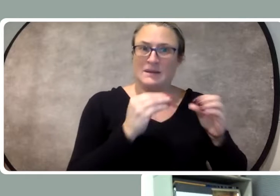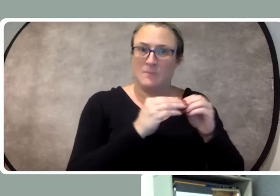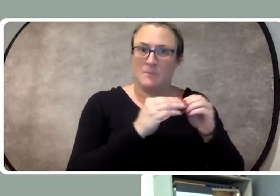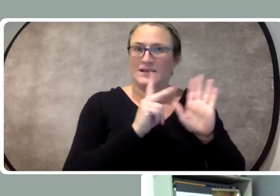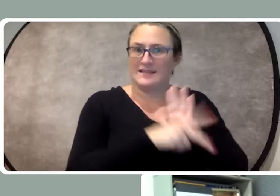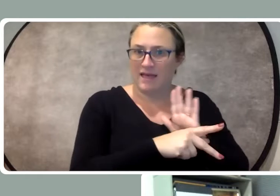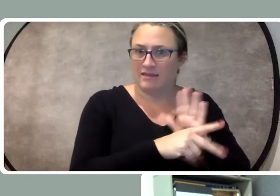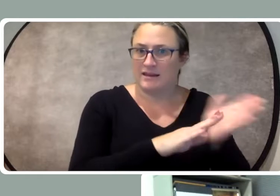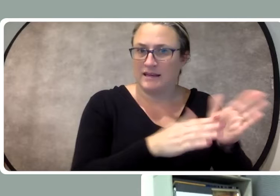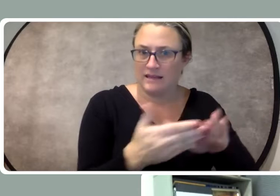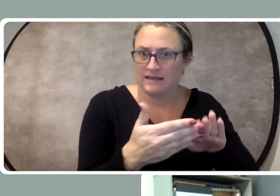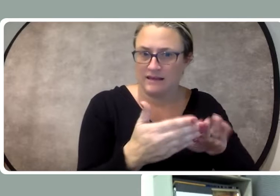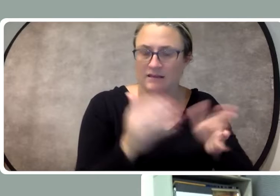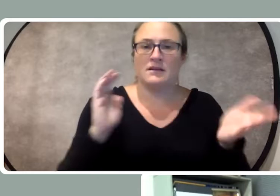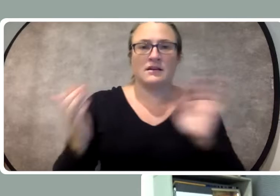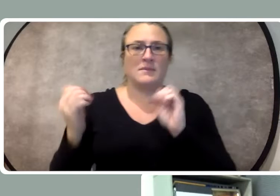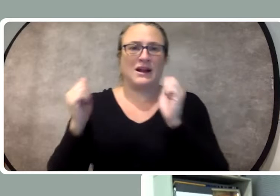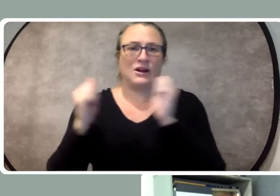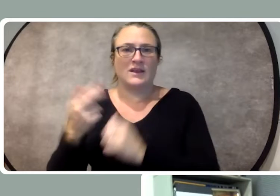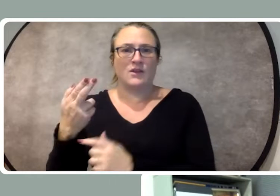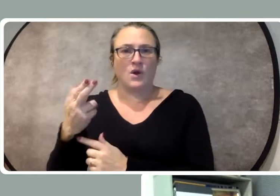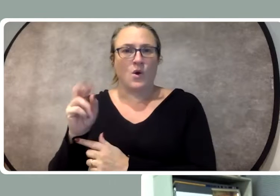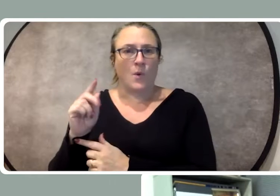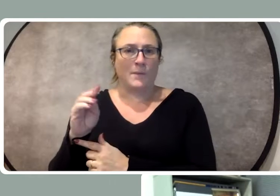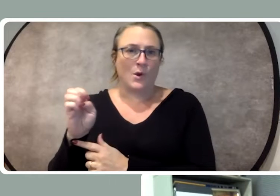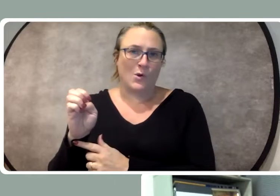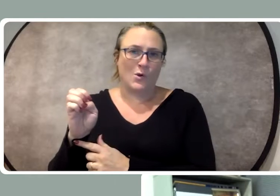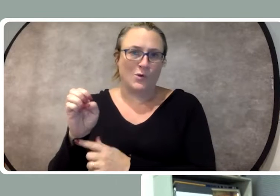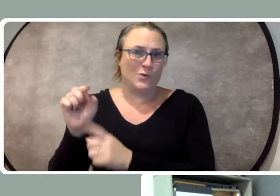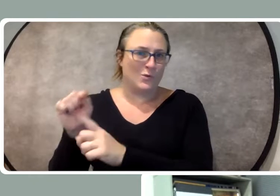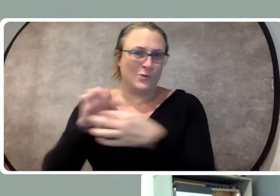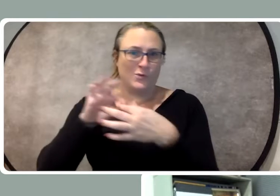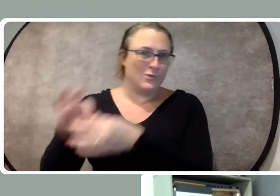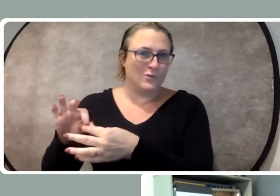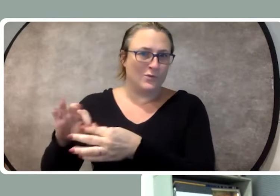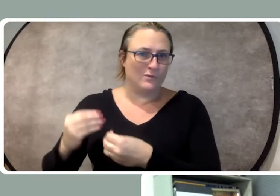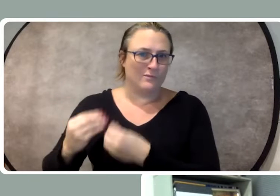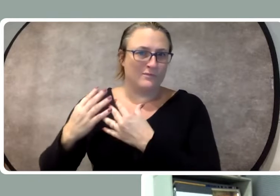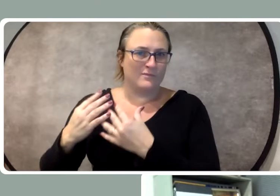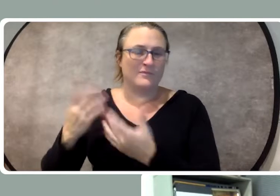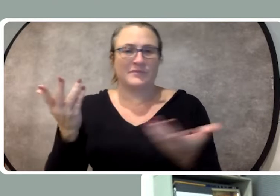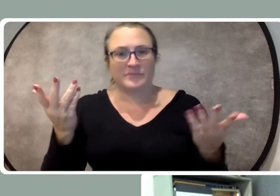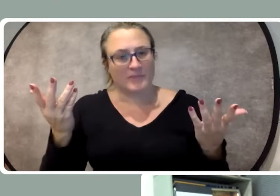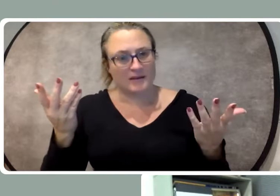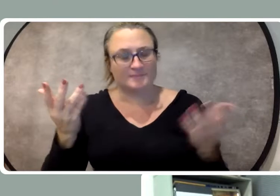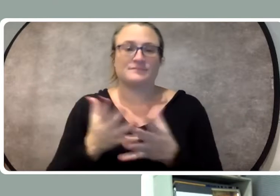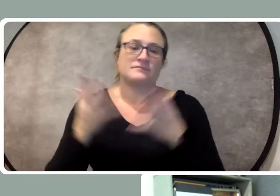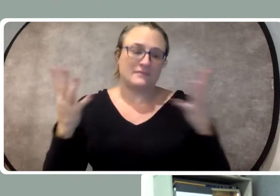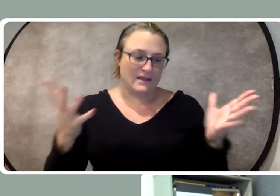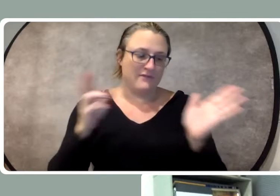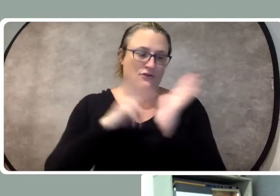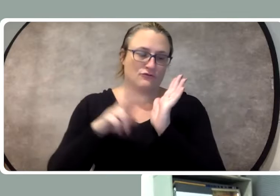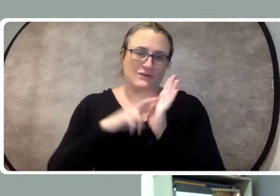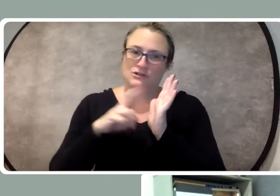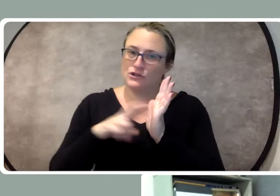than the hormone-fed breast cancer. So there's certainly lots of research ongoing to try